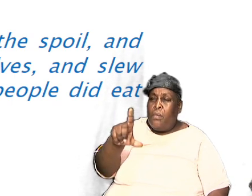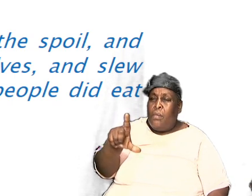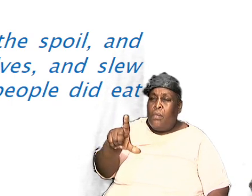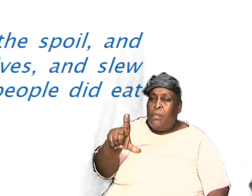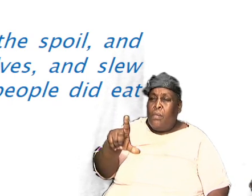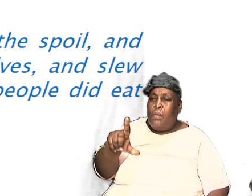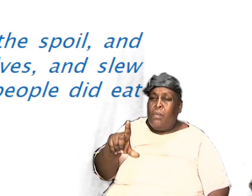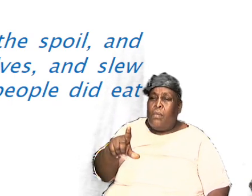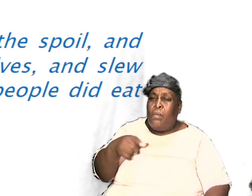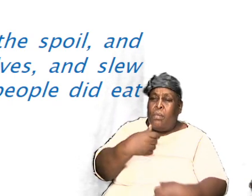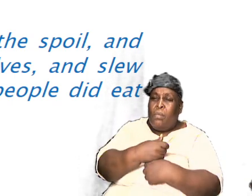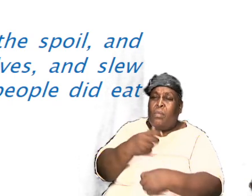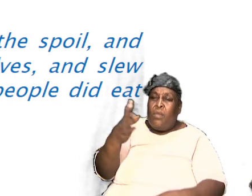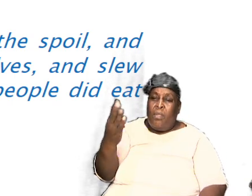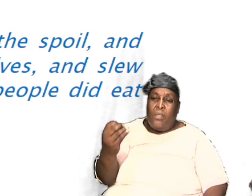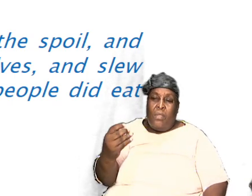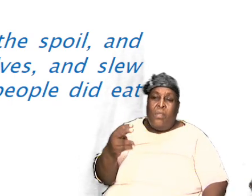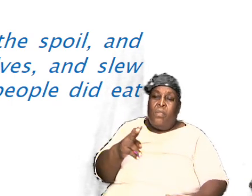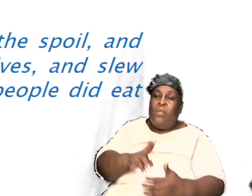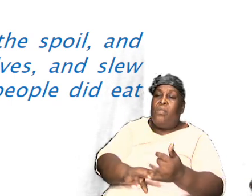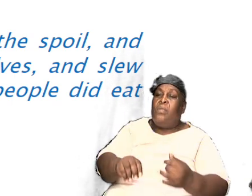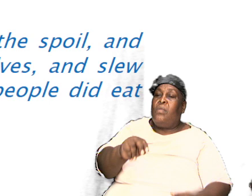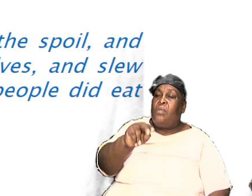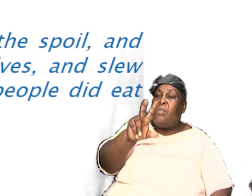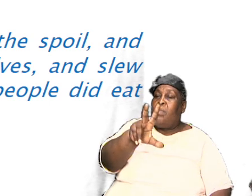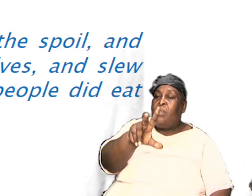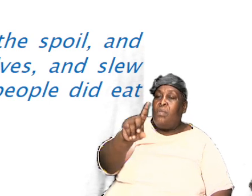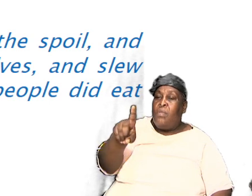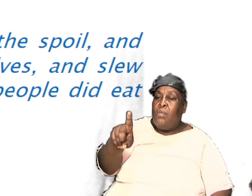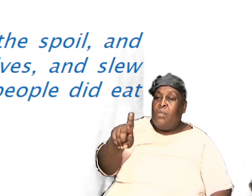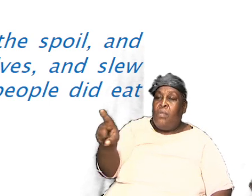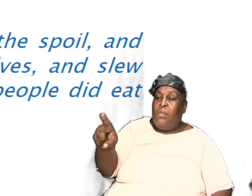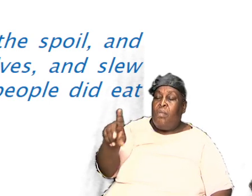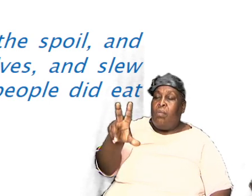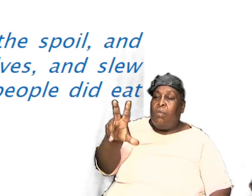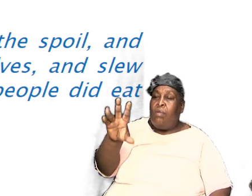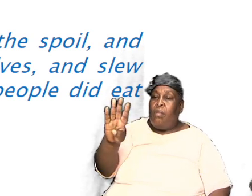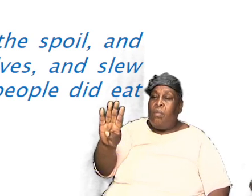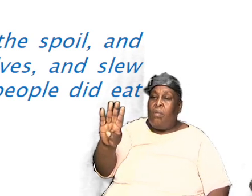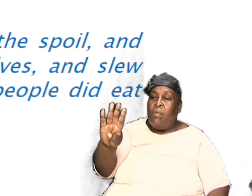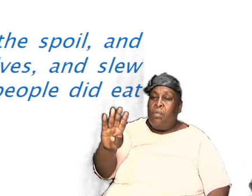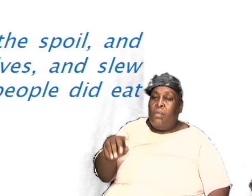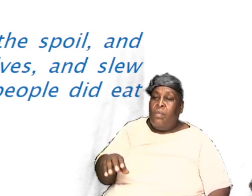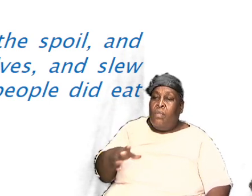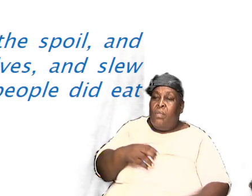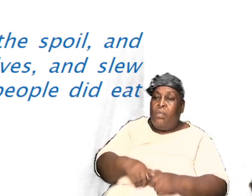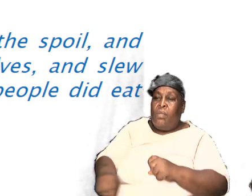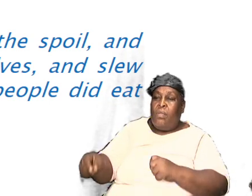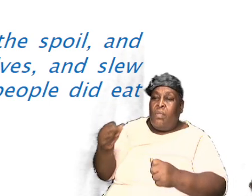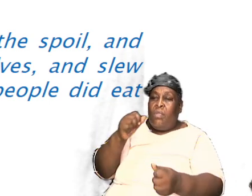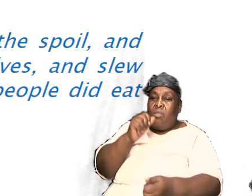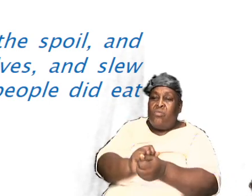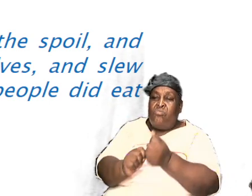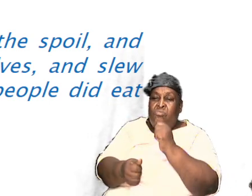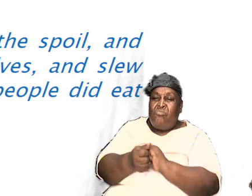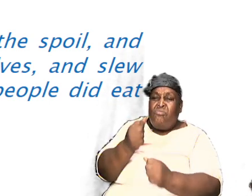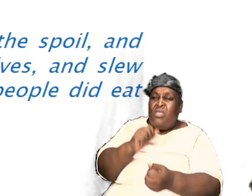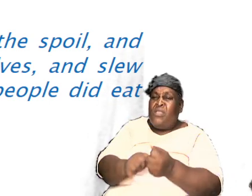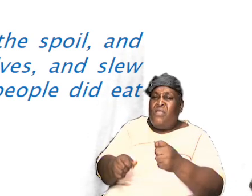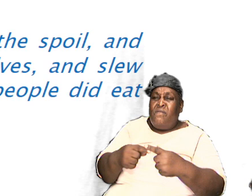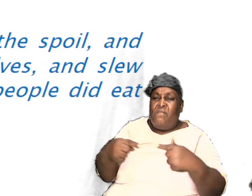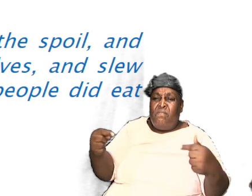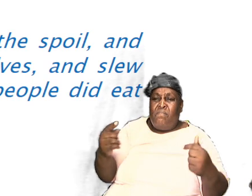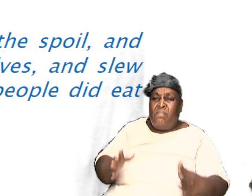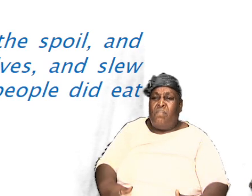verse 31 through to verse 32. And they smote the Philistine that day